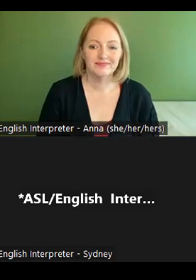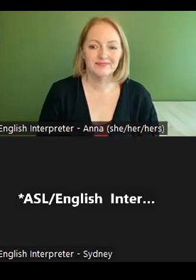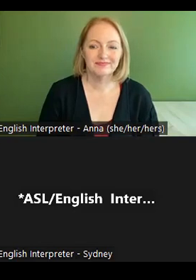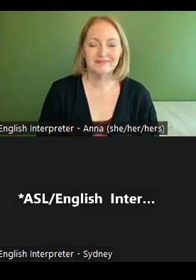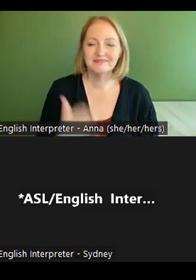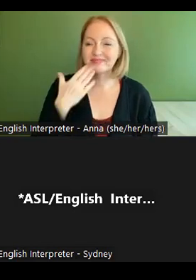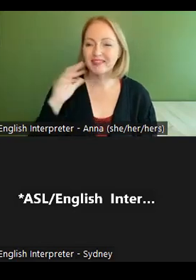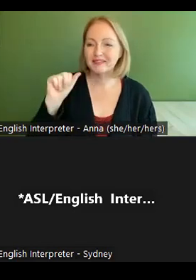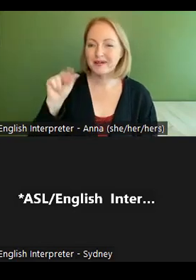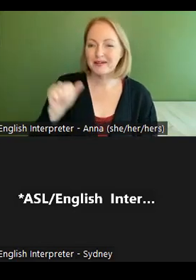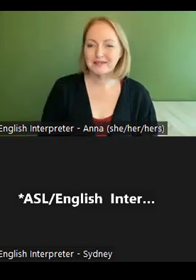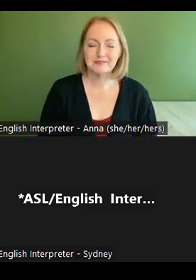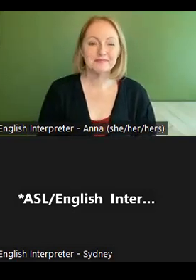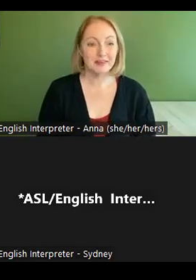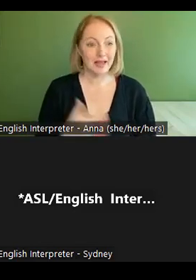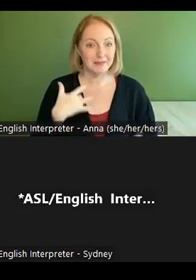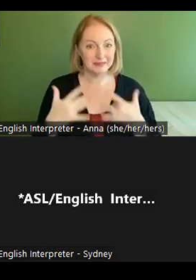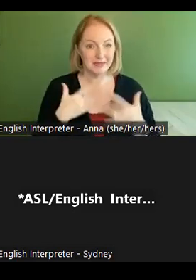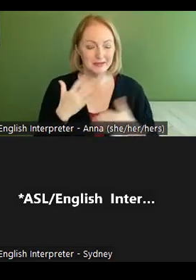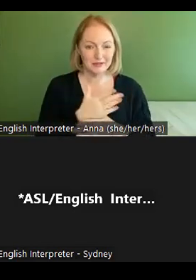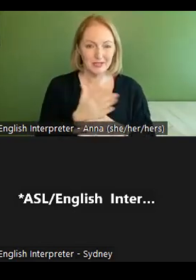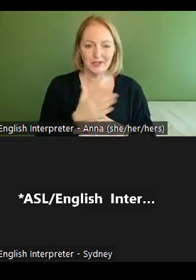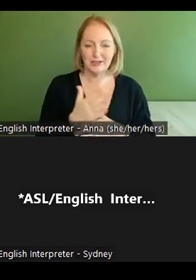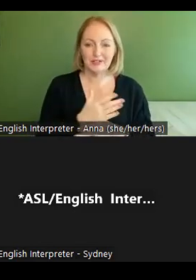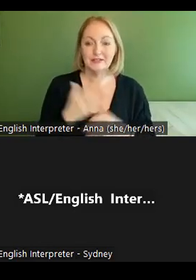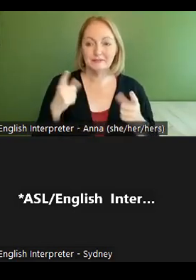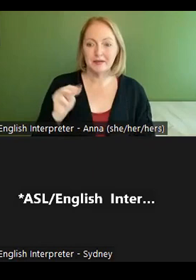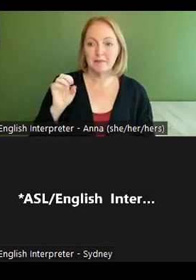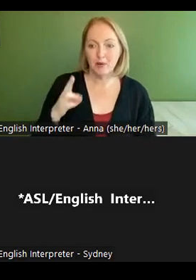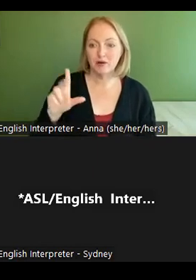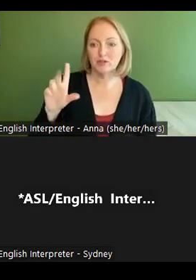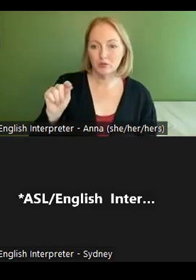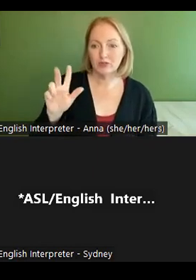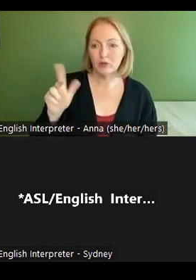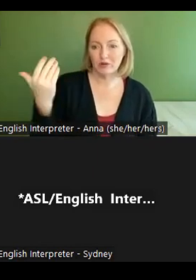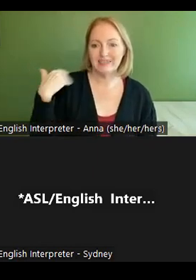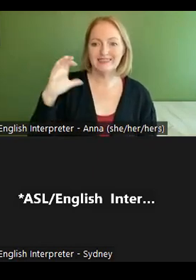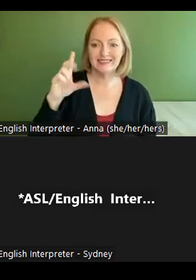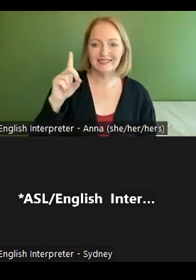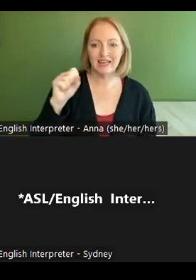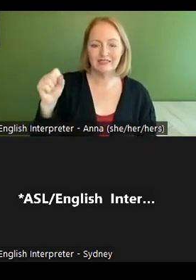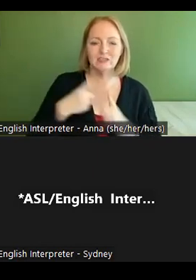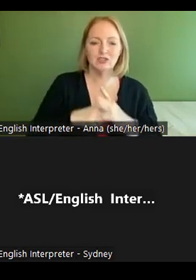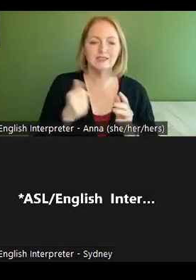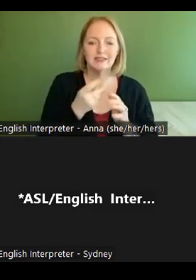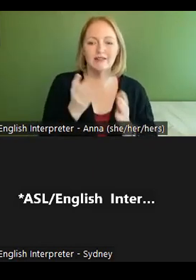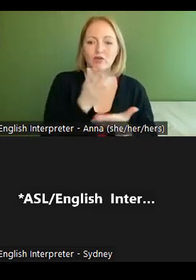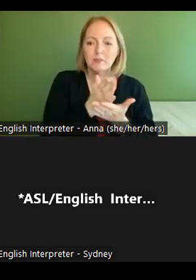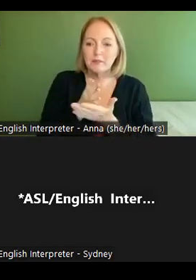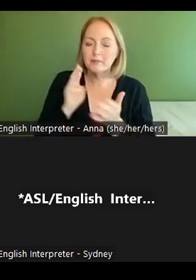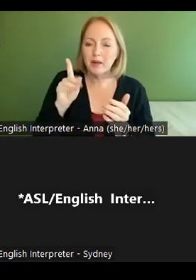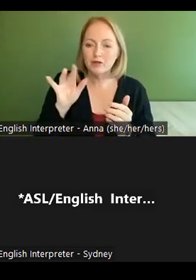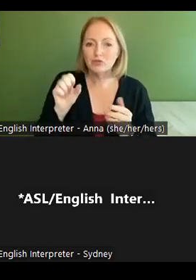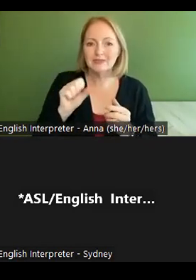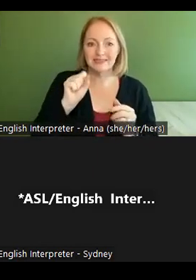Thanks, Anna. I'm excited to share that in March 2023, CDSS launched a series of modules titled STEAM